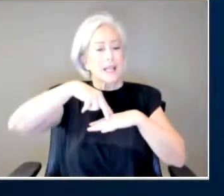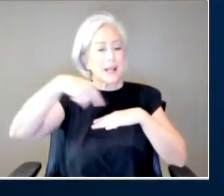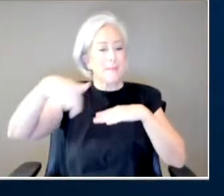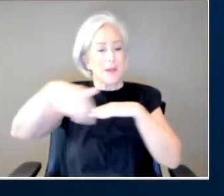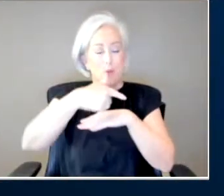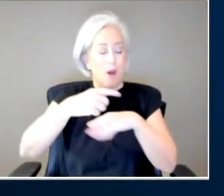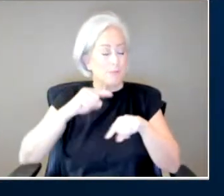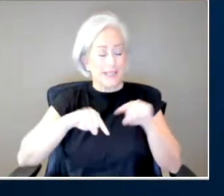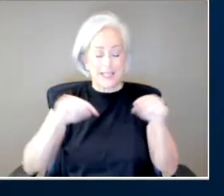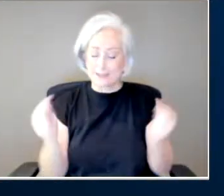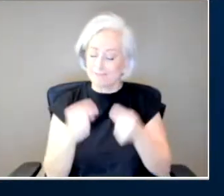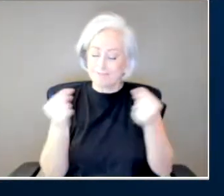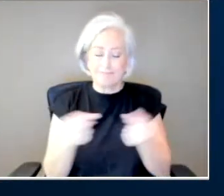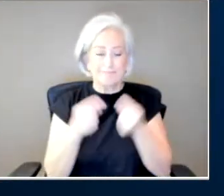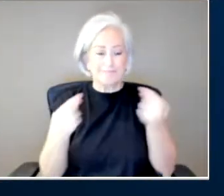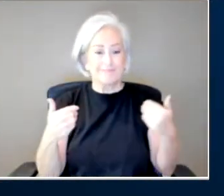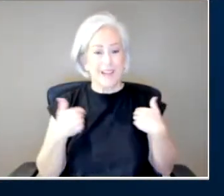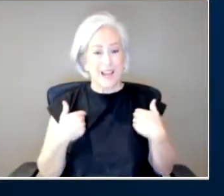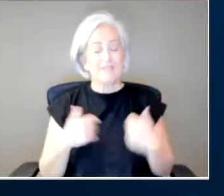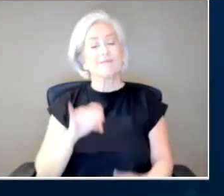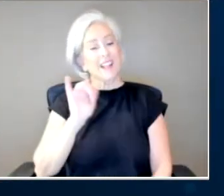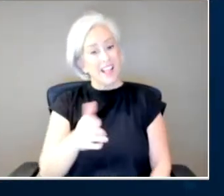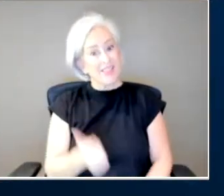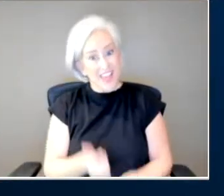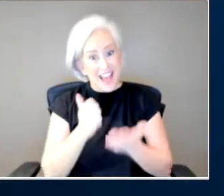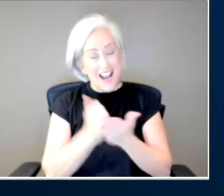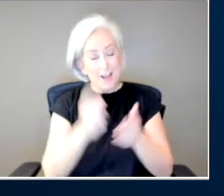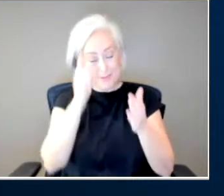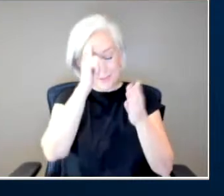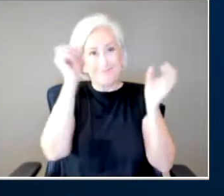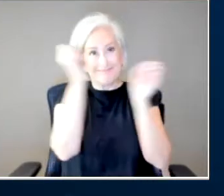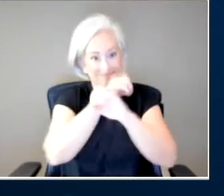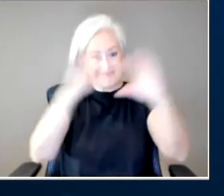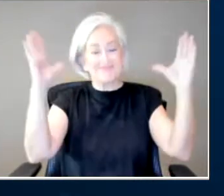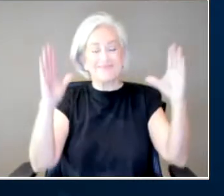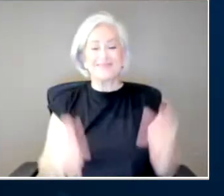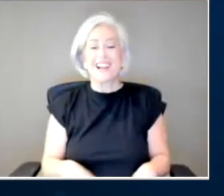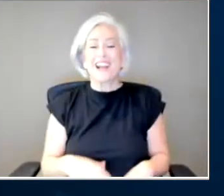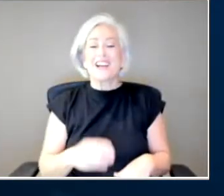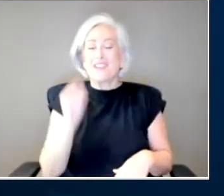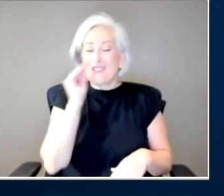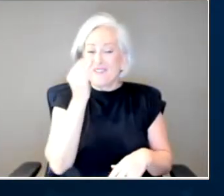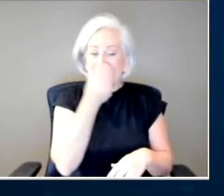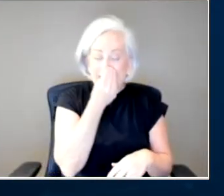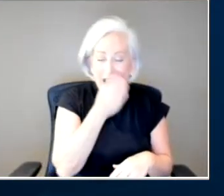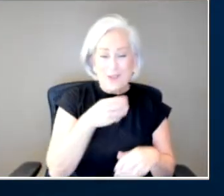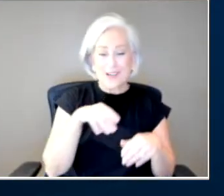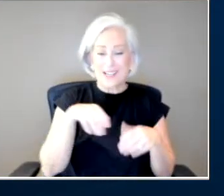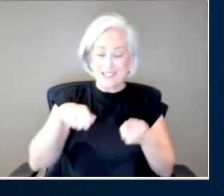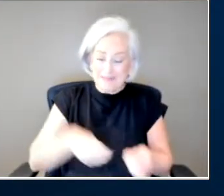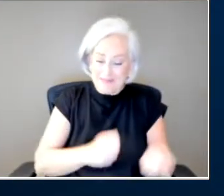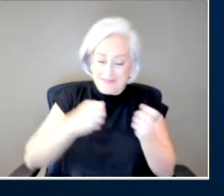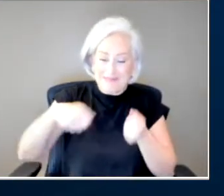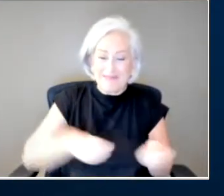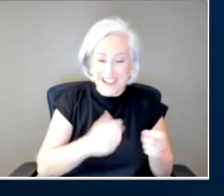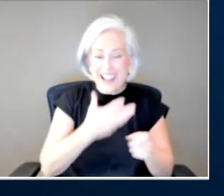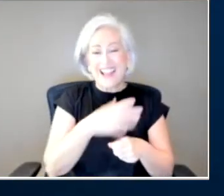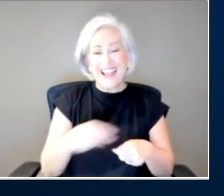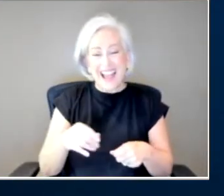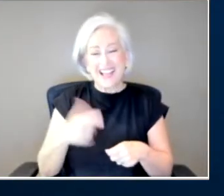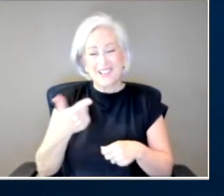Well, that puts it into perspective. Gardening and grandkids, two very, very important things, Melissa and Robert. Thanks for joining